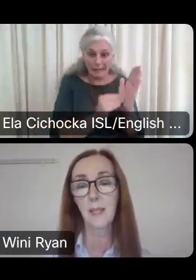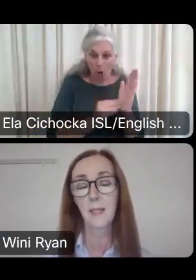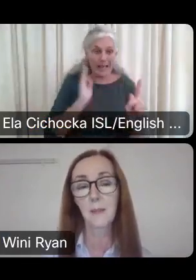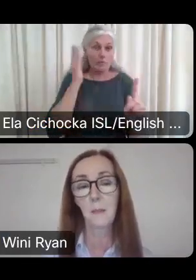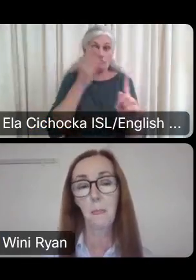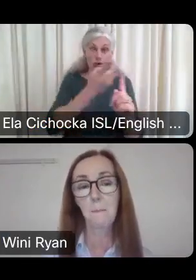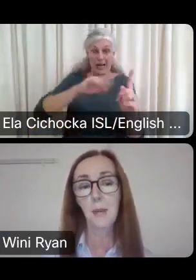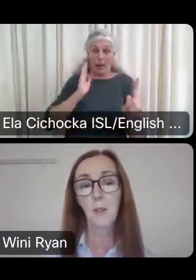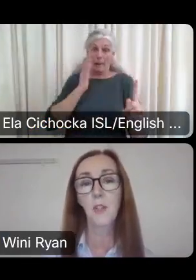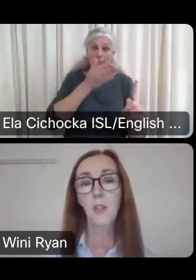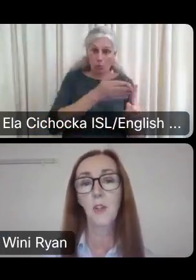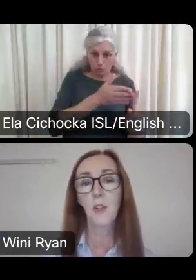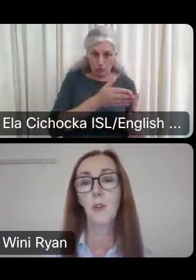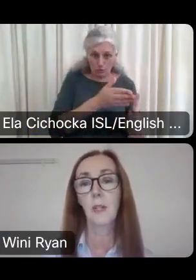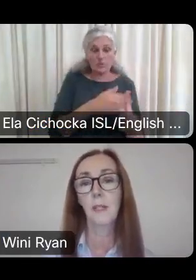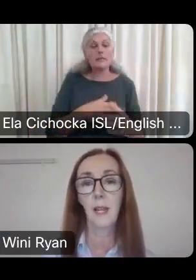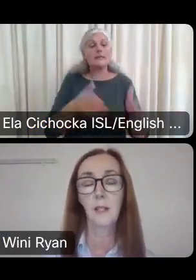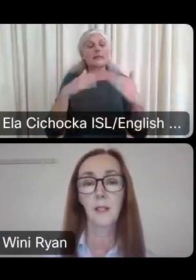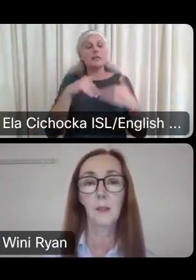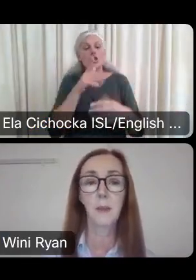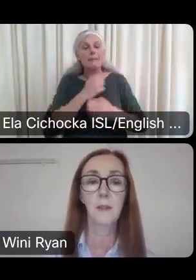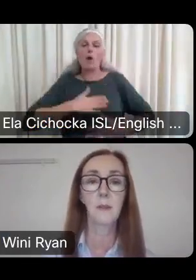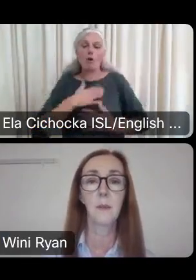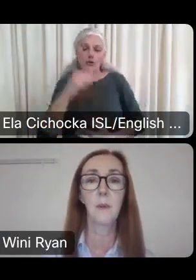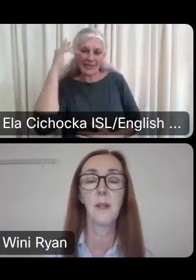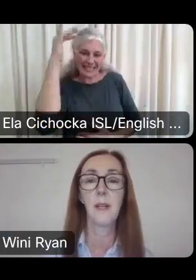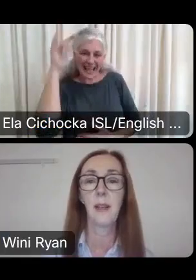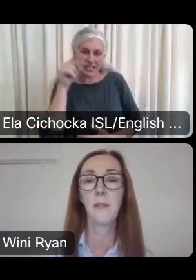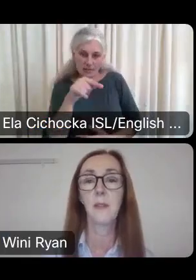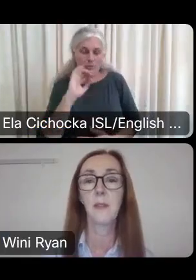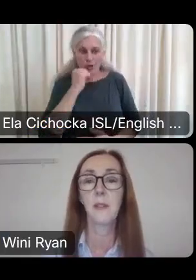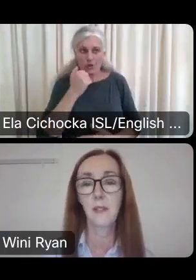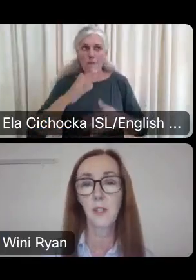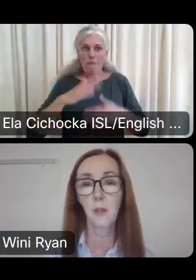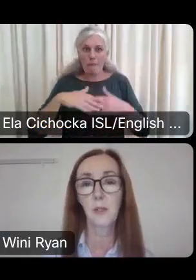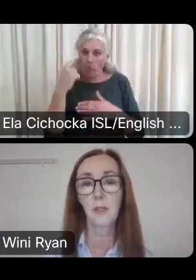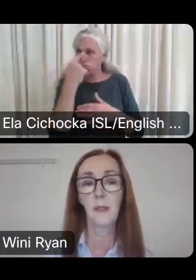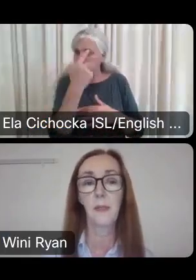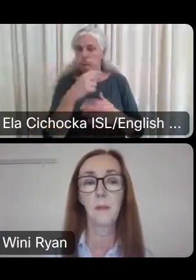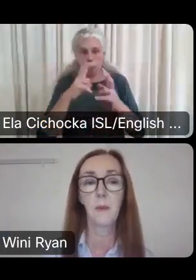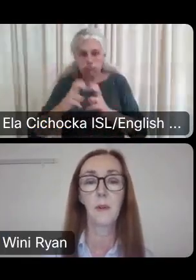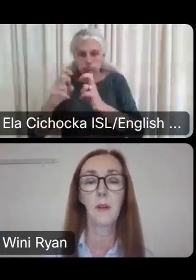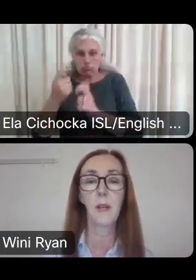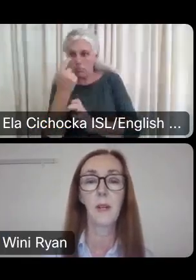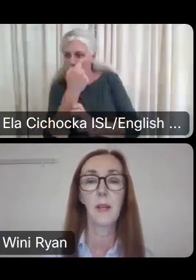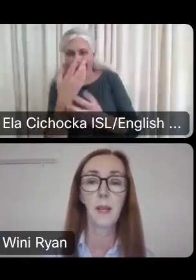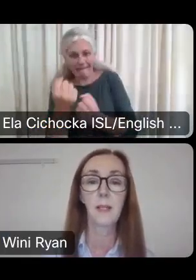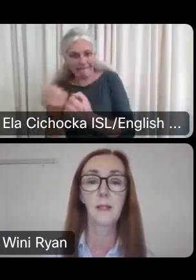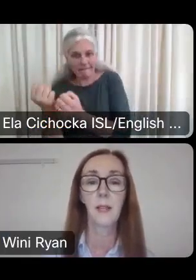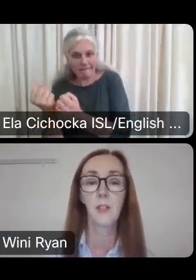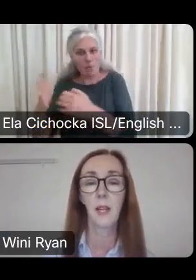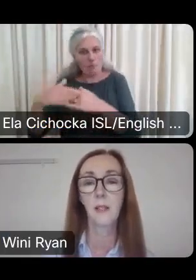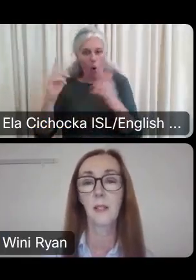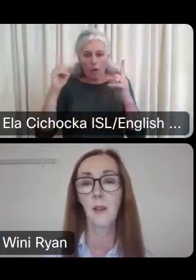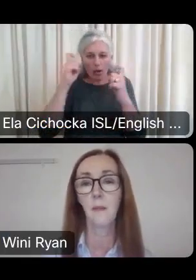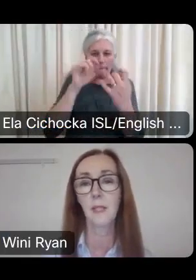take. I'm going to talk about emotional intelligence, because the more evidence shows us that the more complex